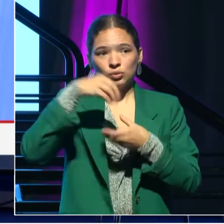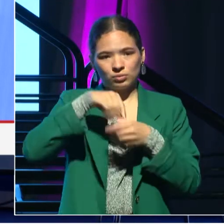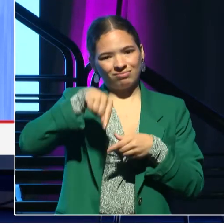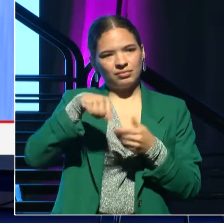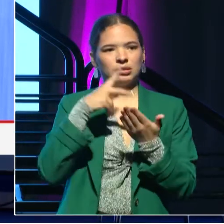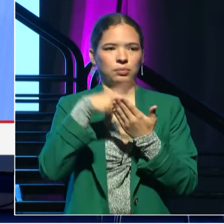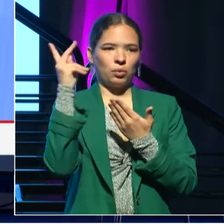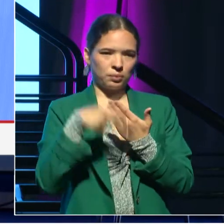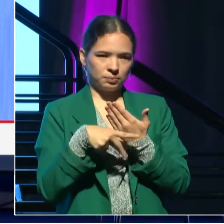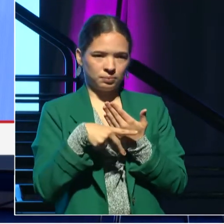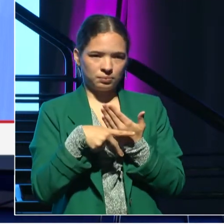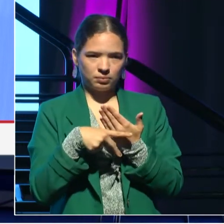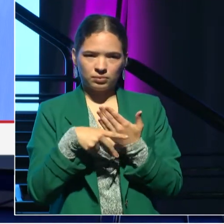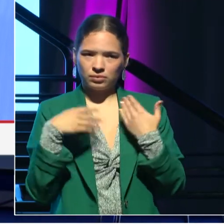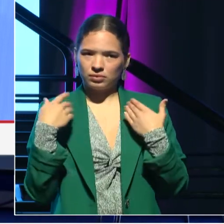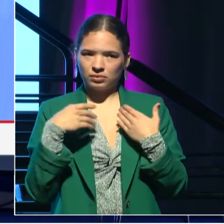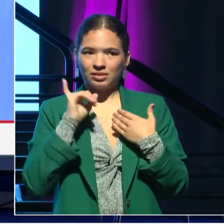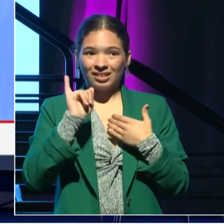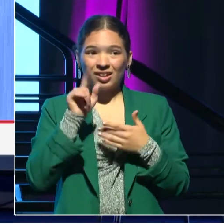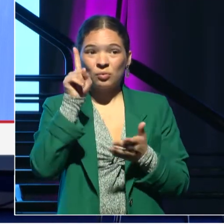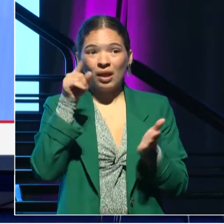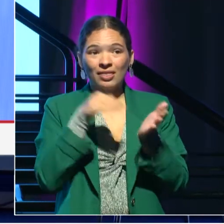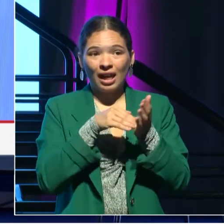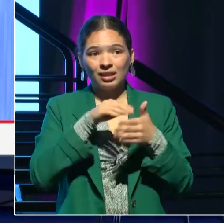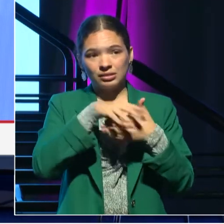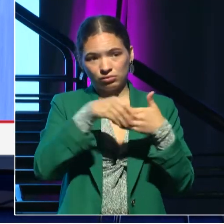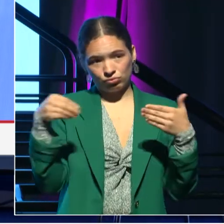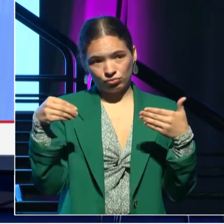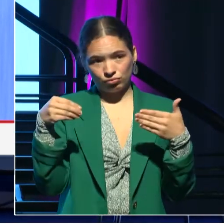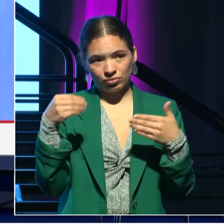$1,000 payment for back to school.